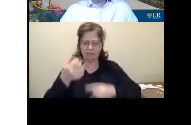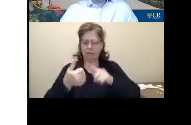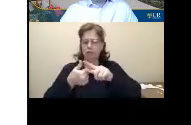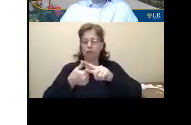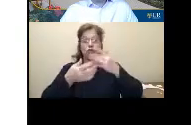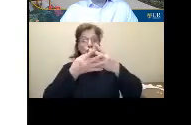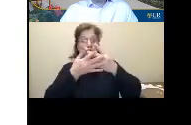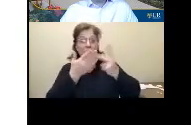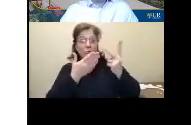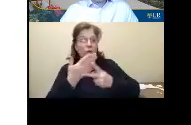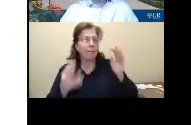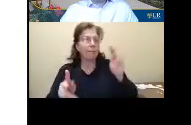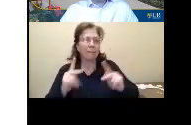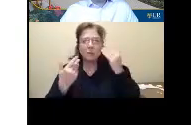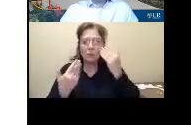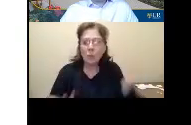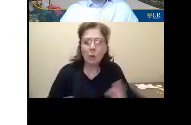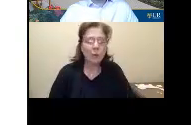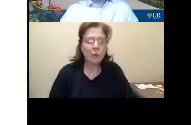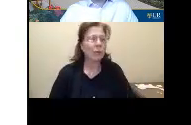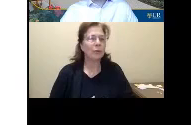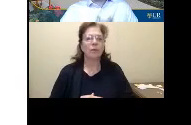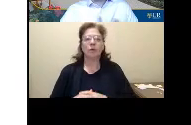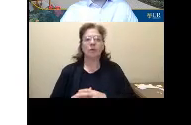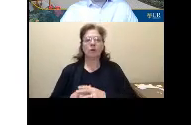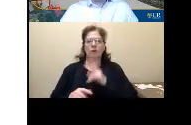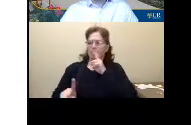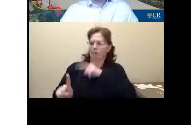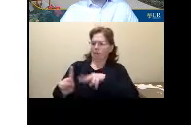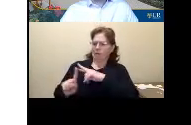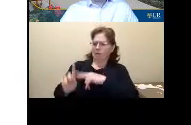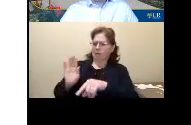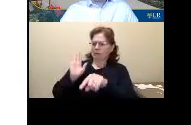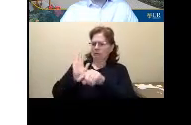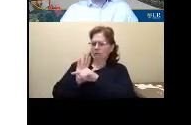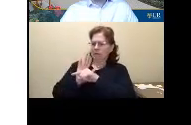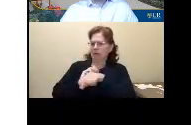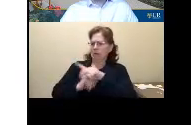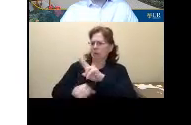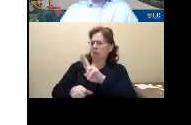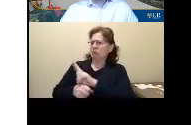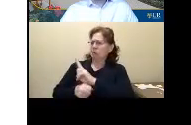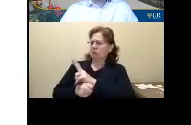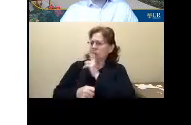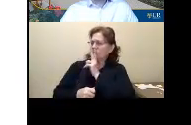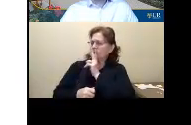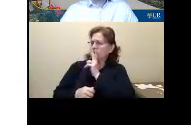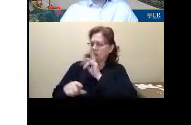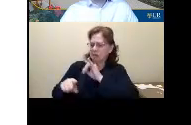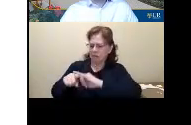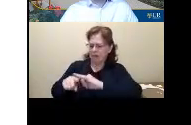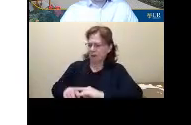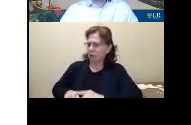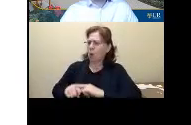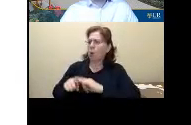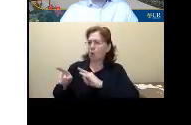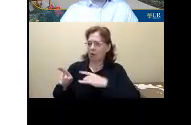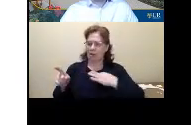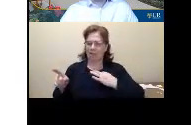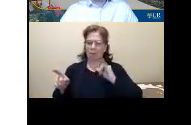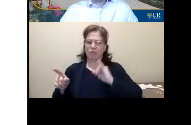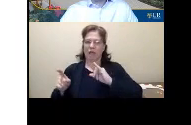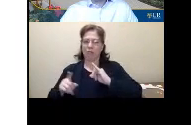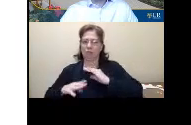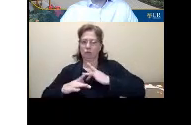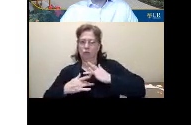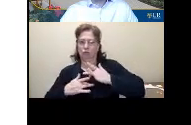perceived stigma around tobacco use. Patients have to self-disclose their tobacco history in order to be eligible. There are cost